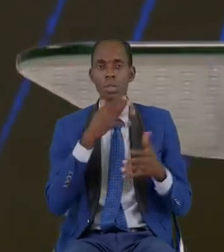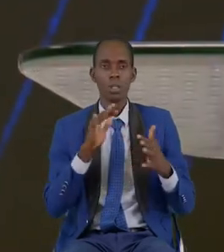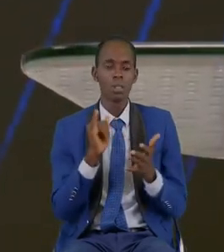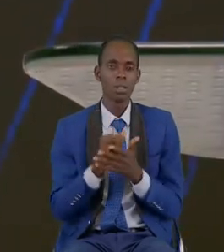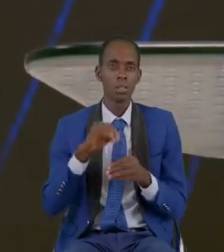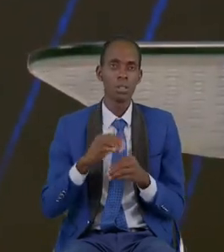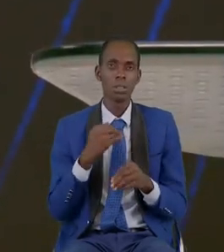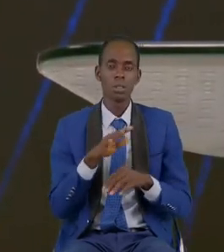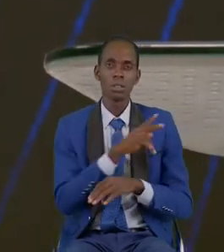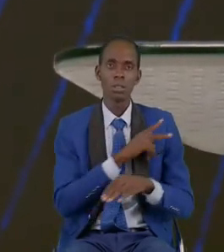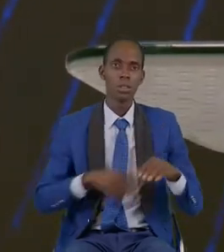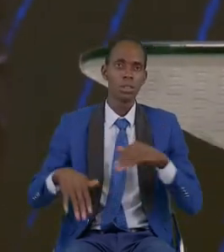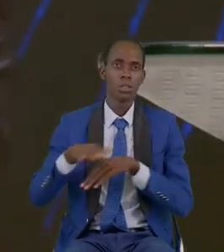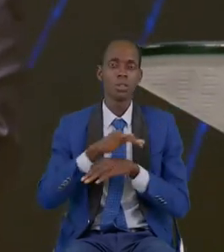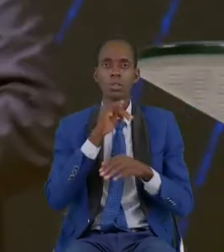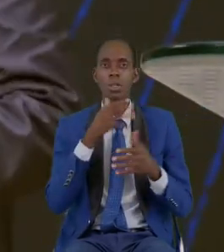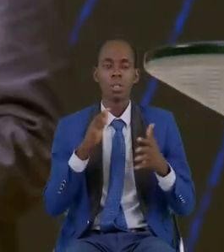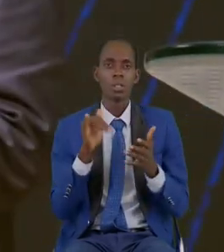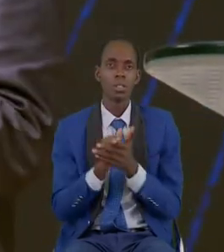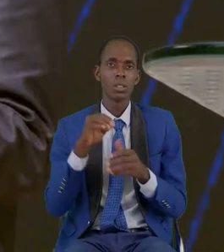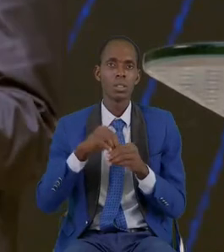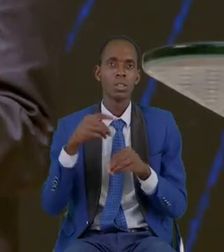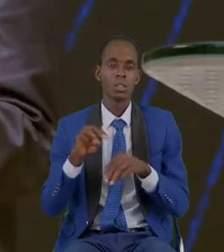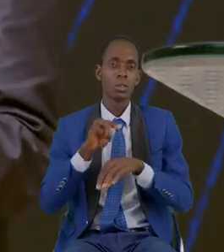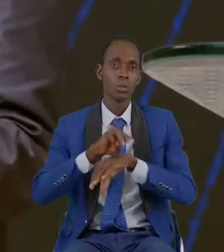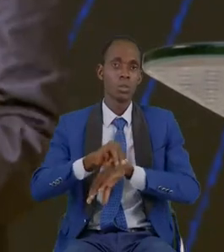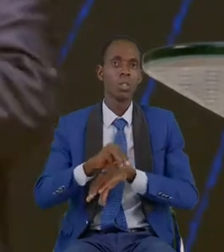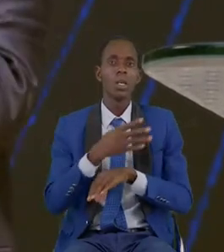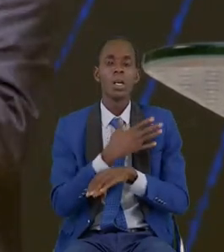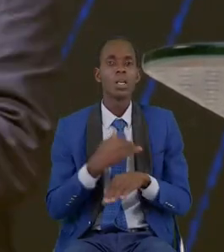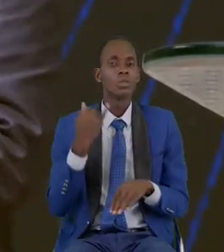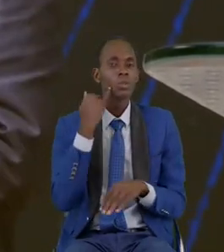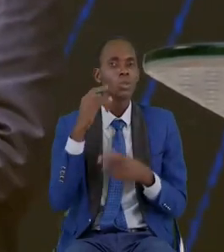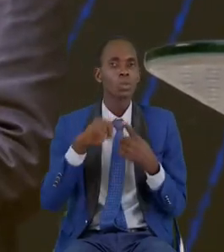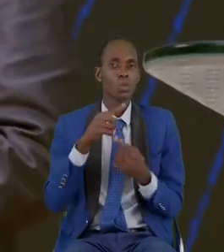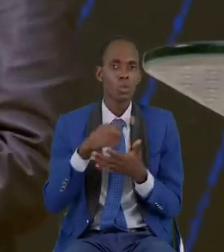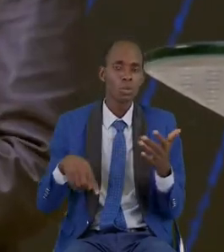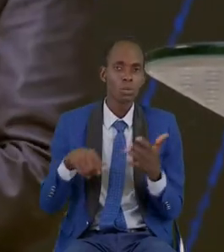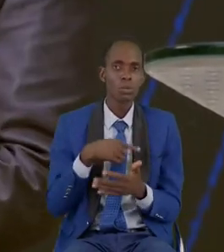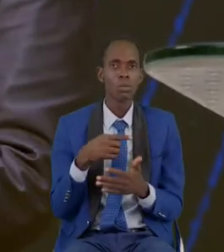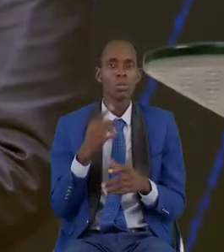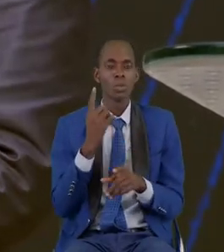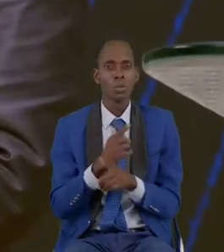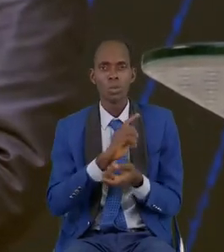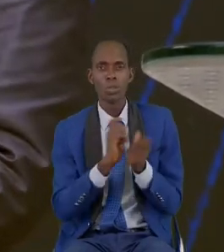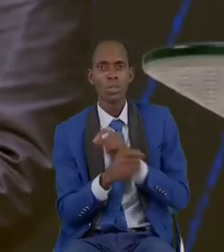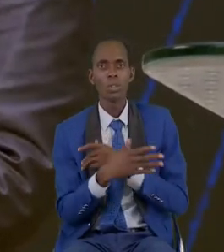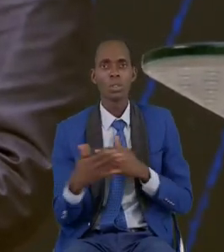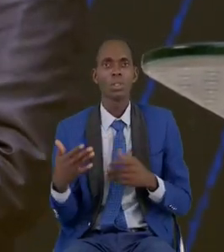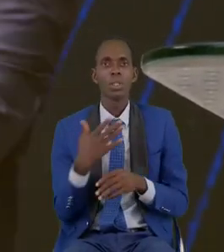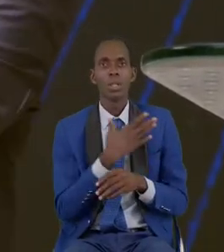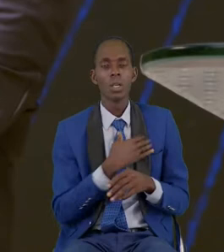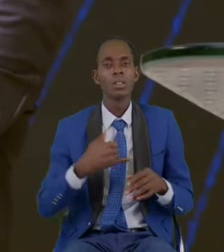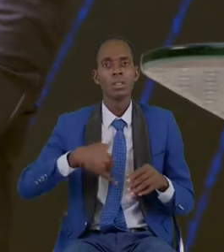in the ministry. And then instead of correcting and instead of shaping up and still honoring the